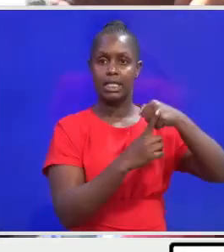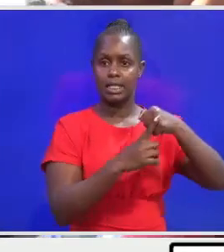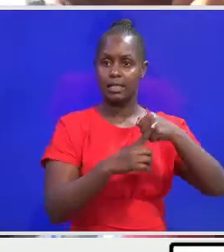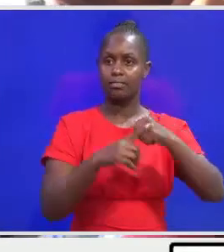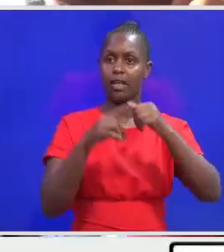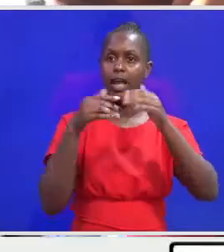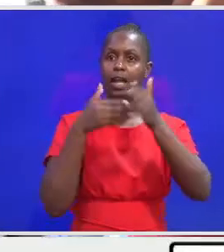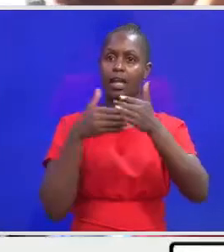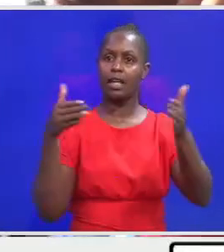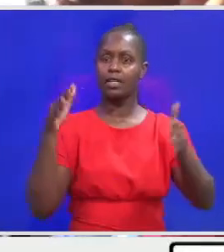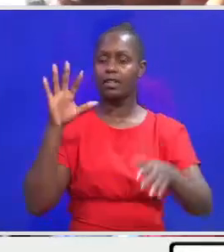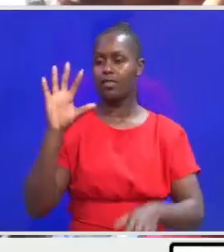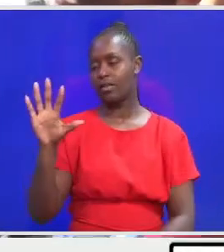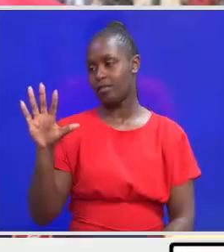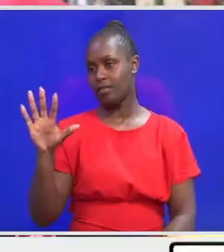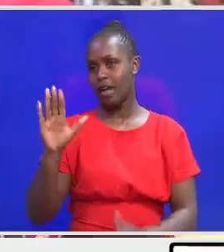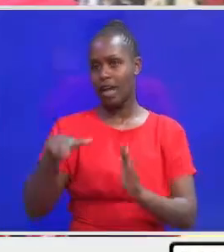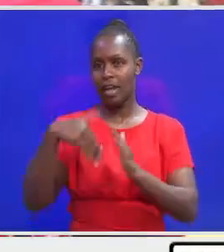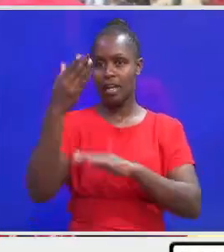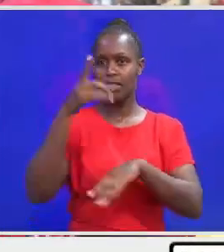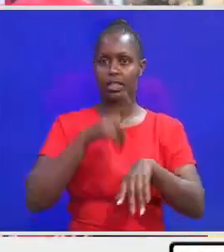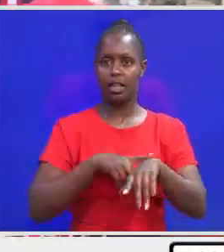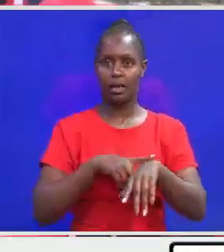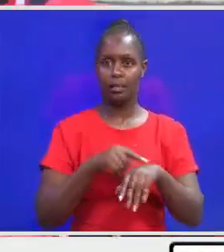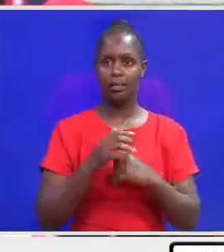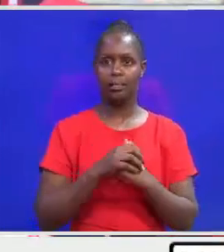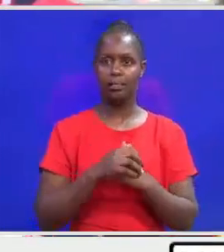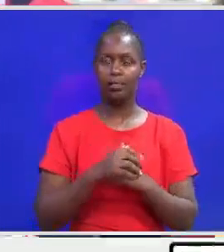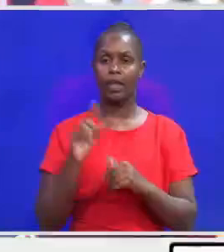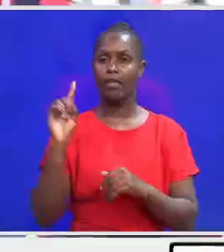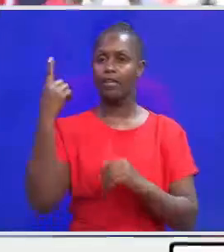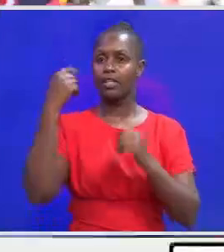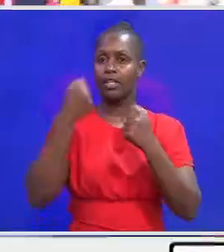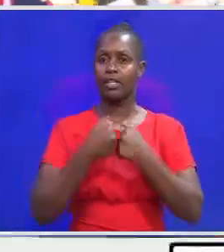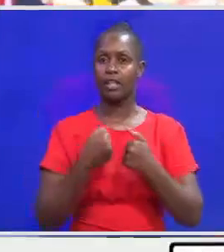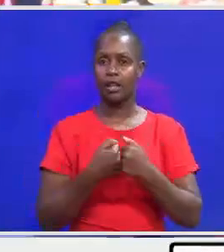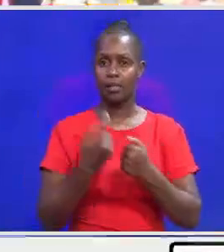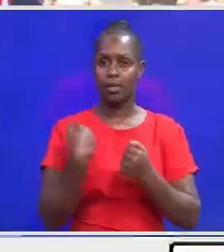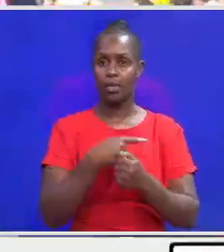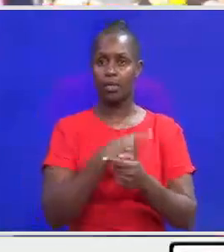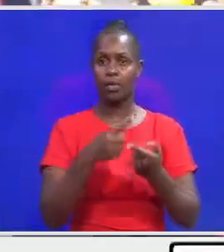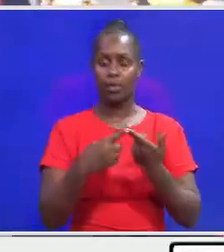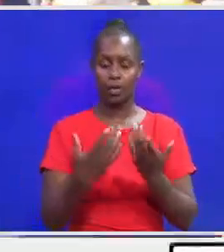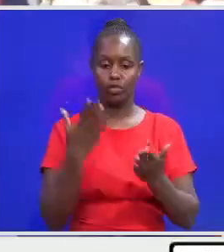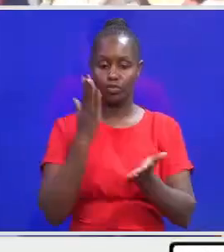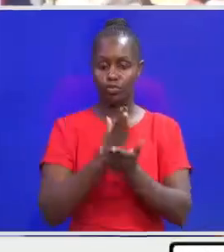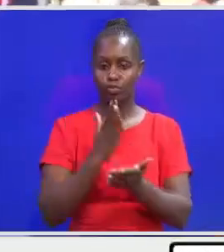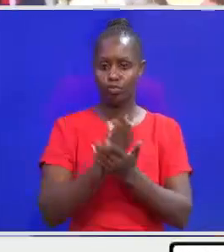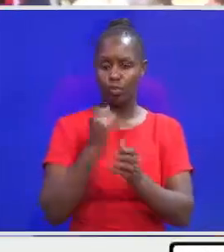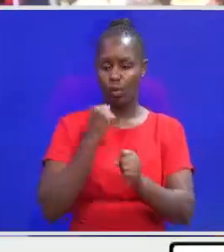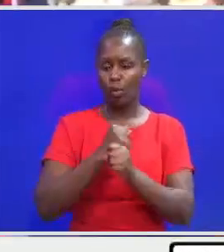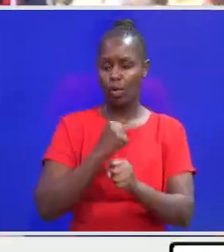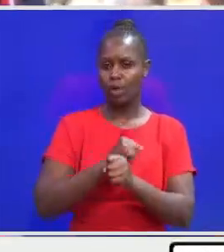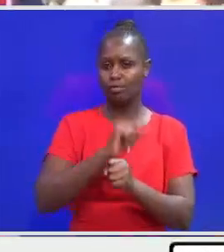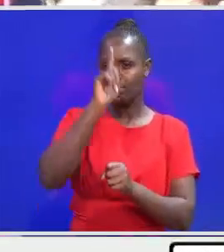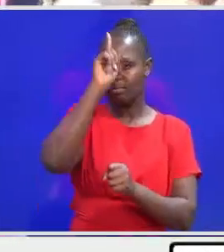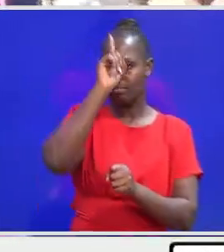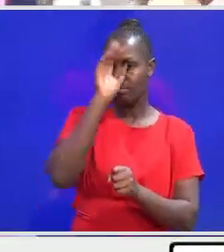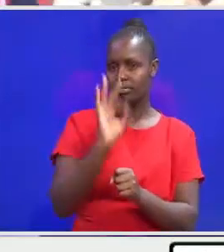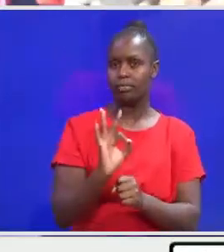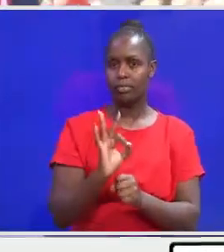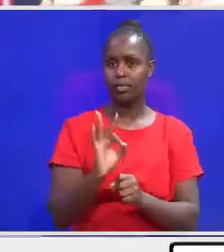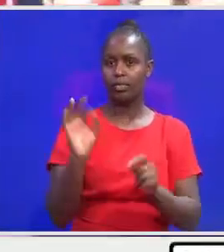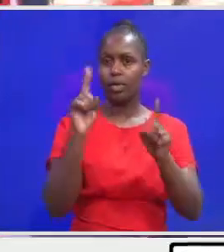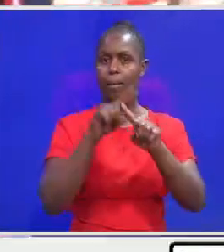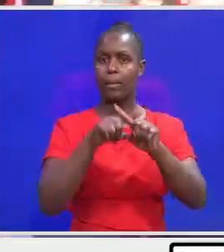6 runs against 5. Maybe next time. The first game in the series with Cavite, we lost seriously. Then, you know, we are able to make a kind of